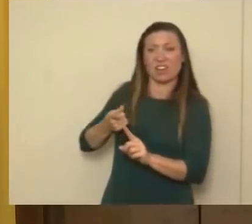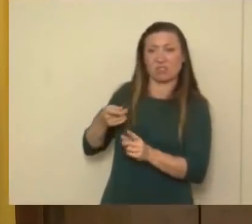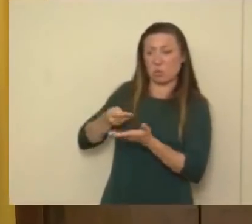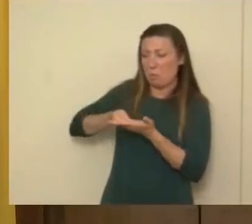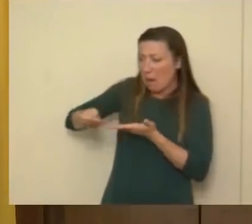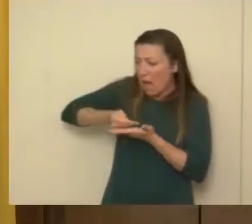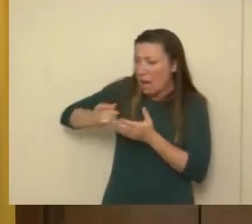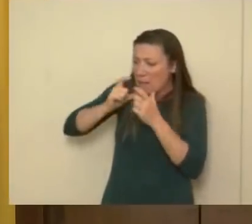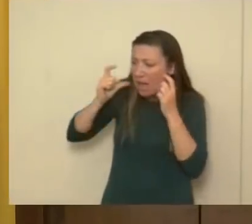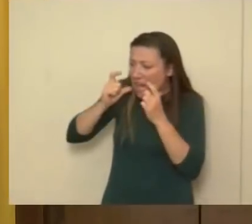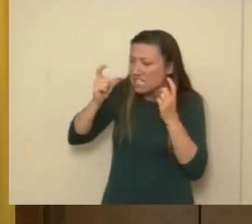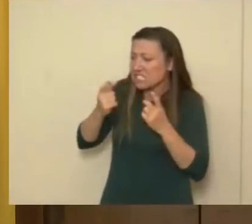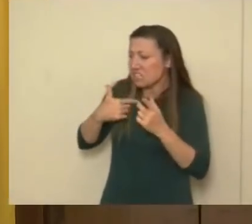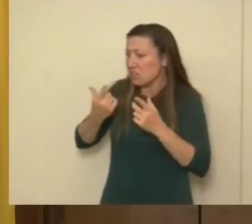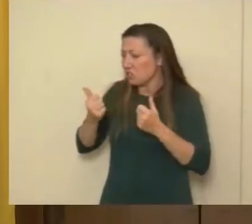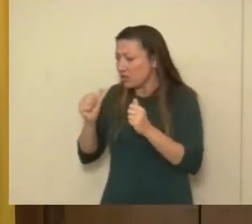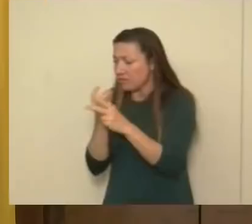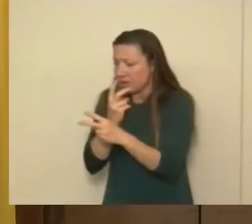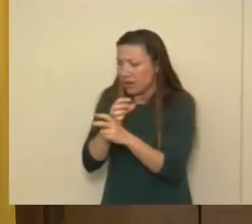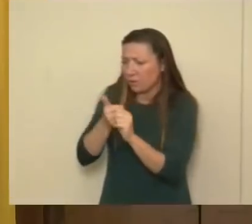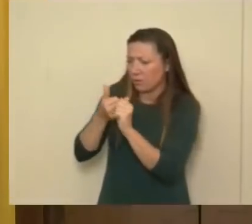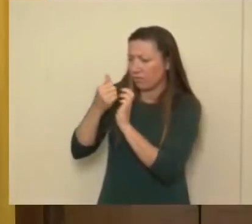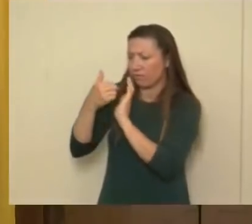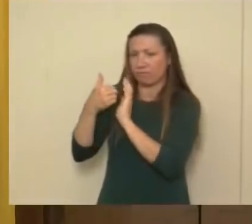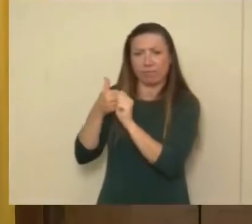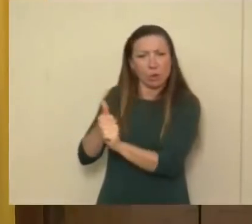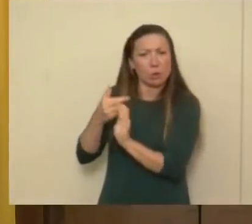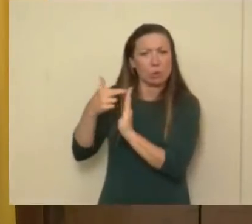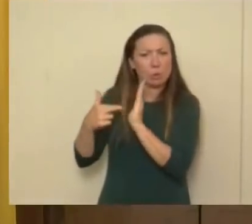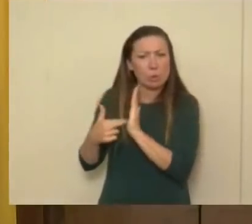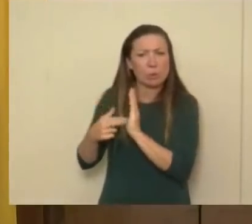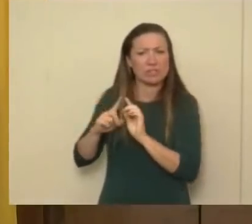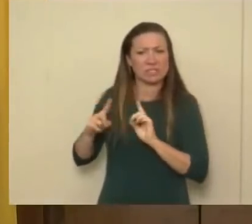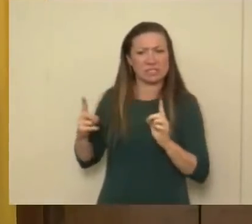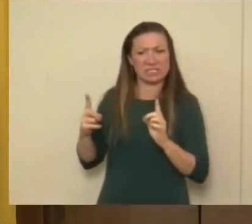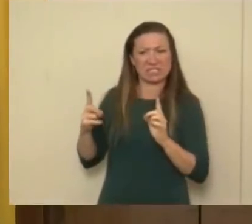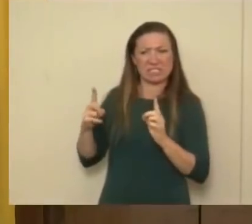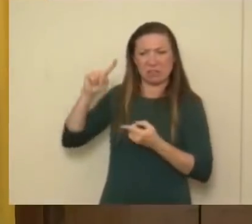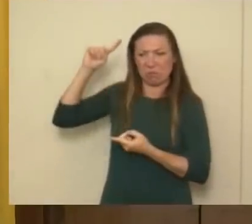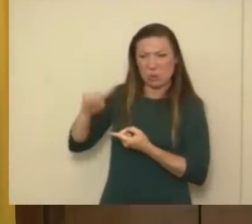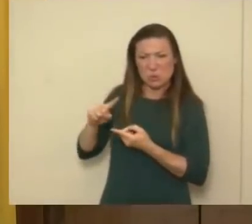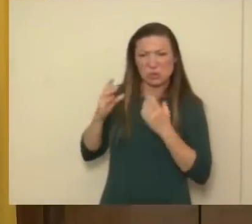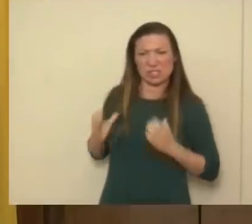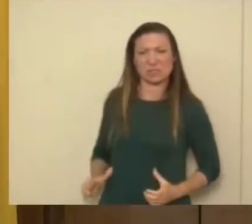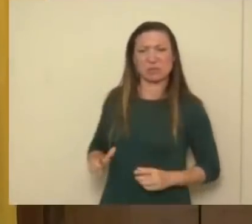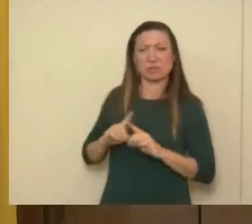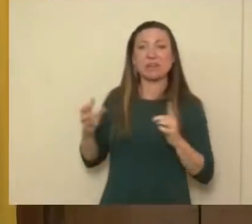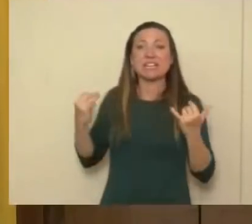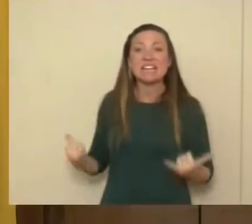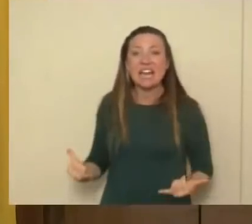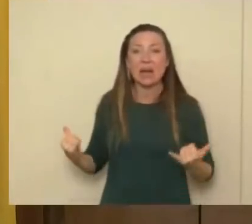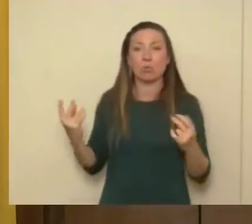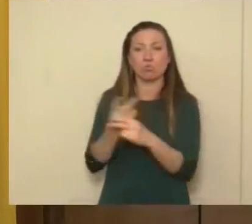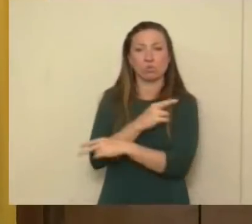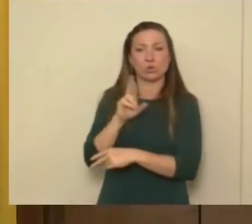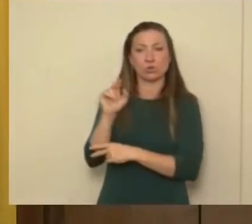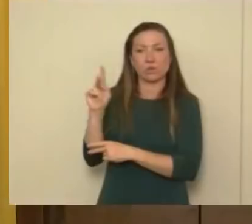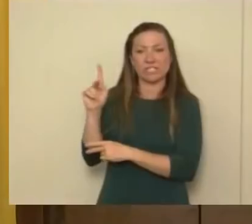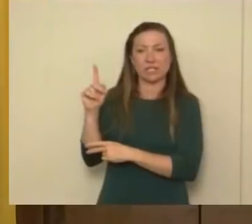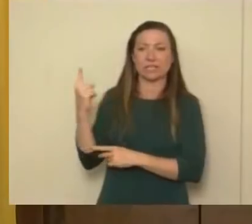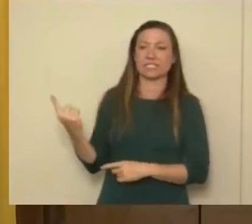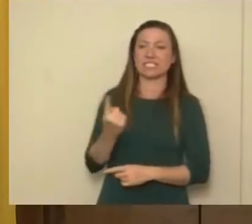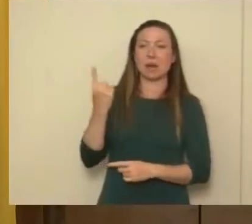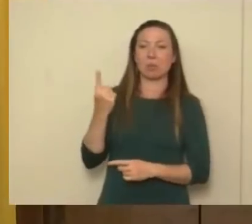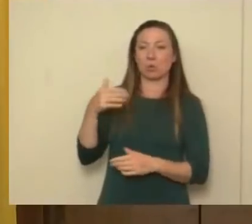COVID-safe practices at limited capacity? They're all at risk because somebody went to Walgreens, had the audacity not to wear a